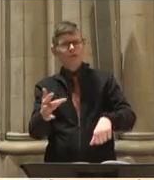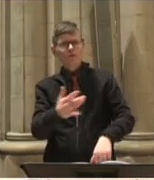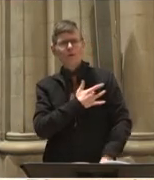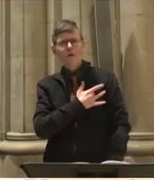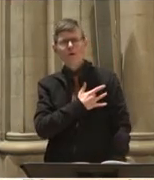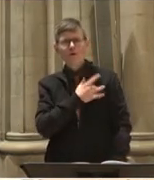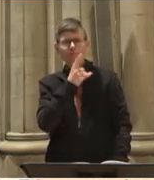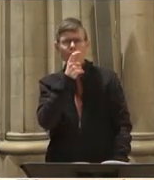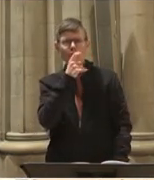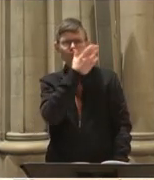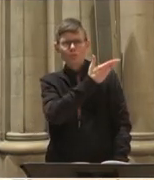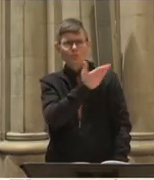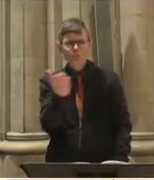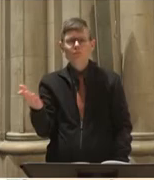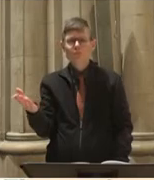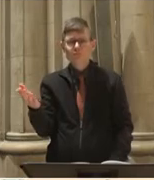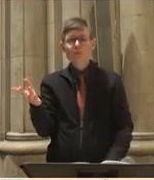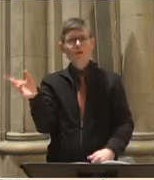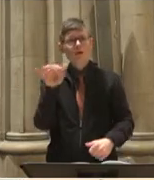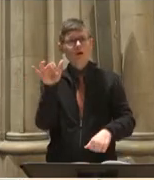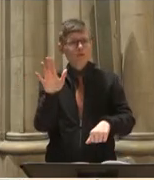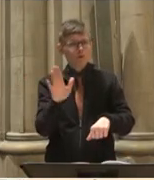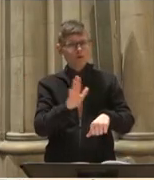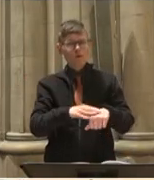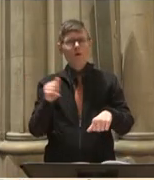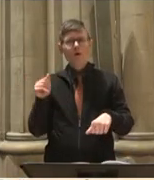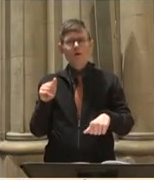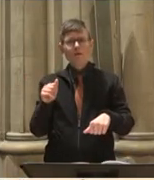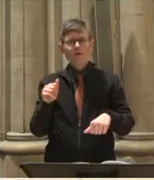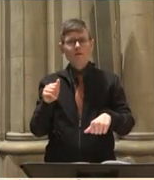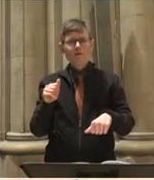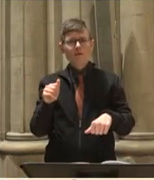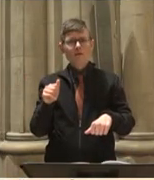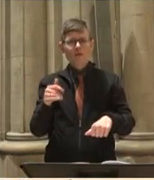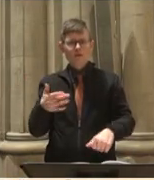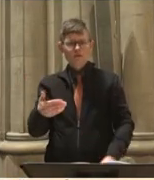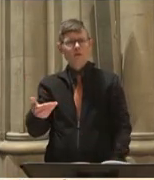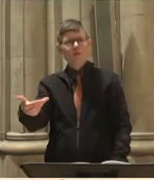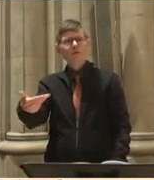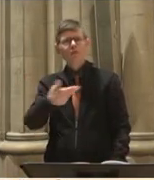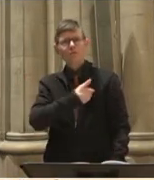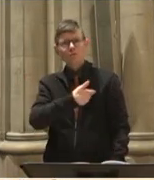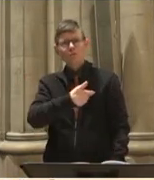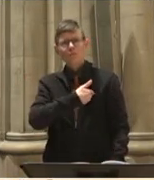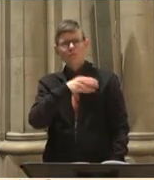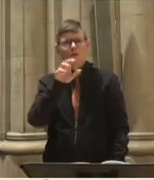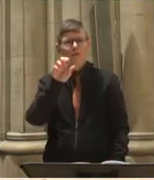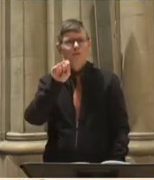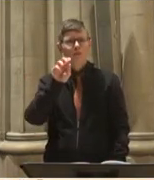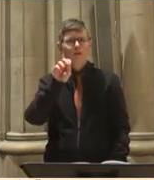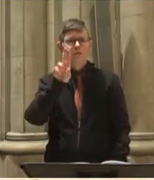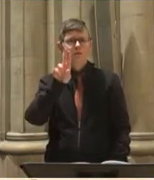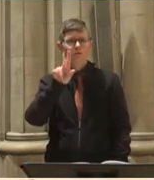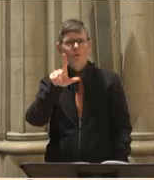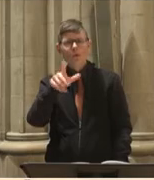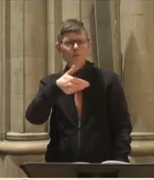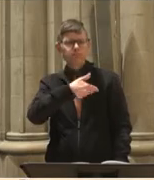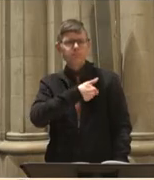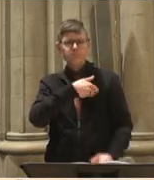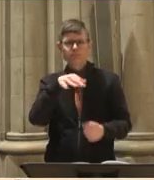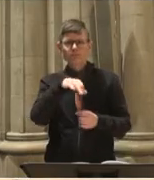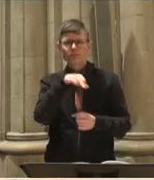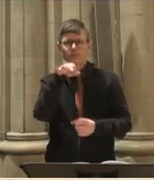are. And it is also a call to the soul of who we are.